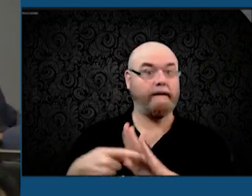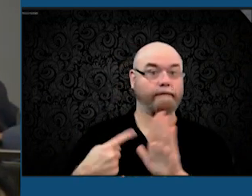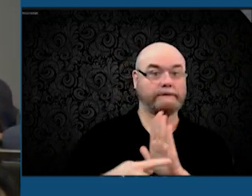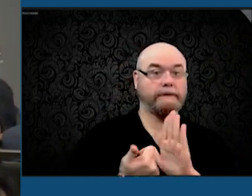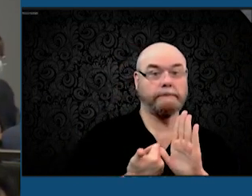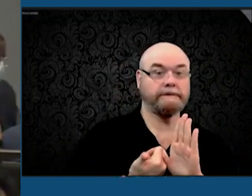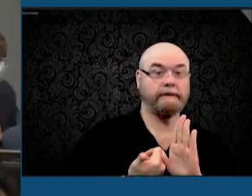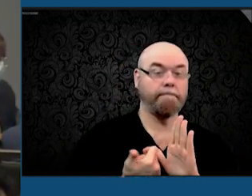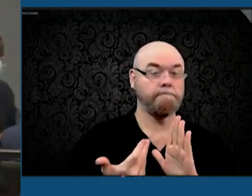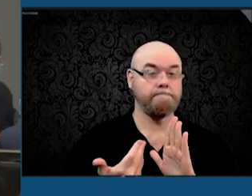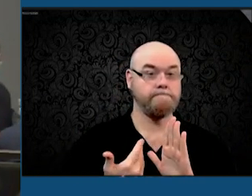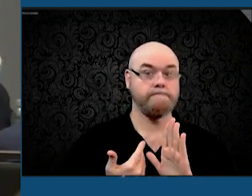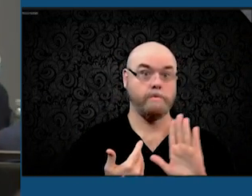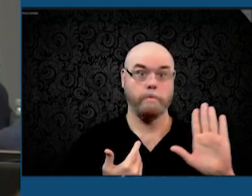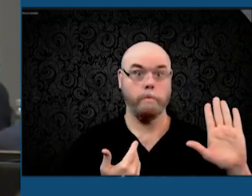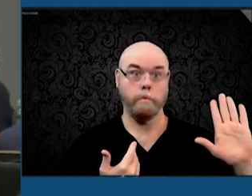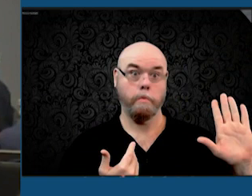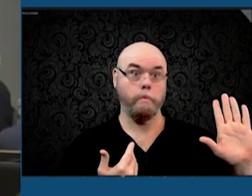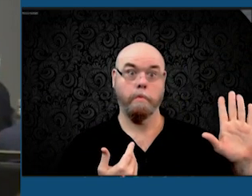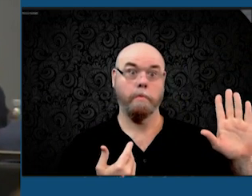Fewer hands are going up.